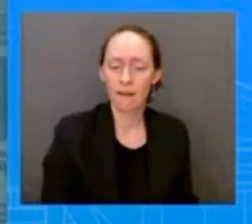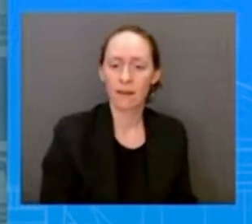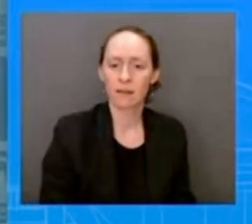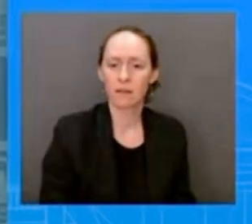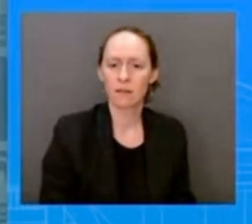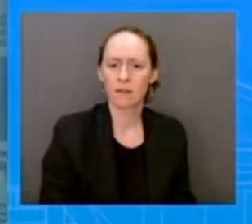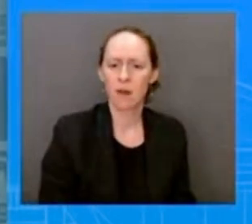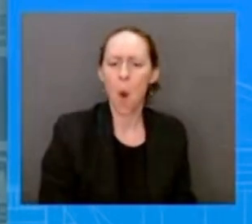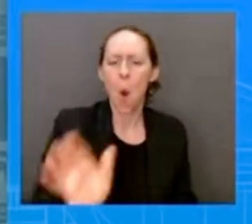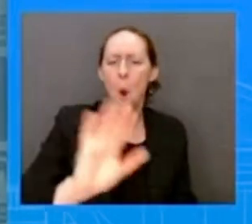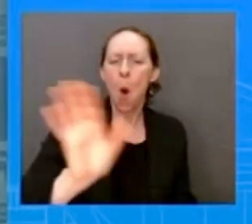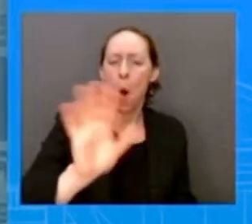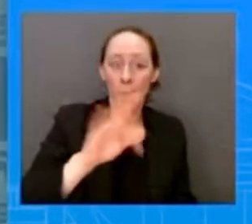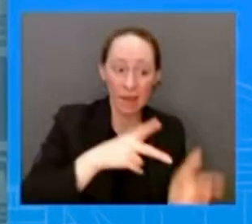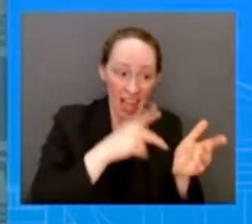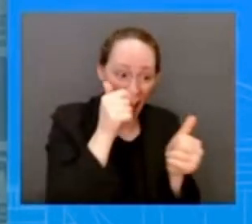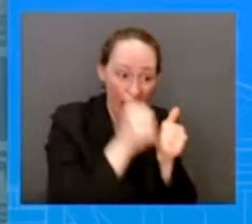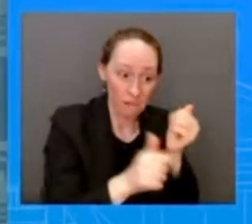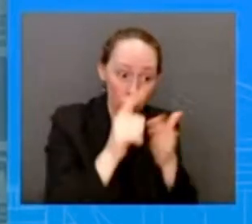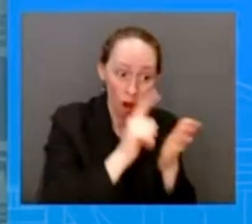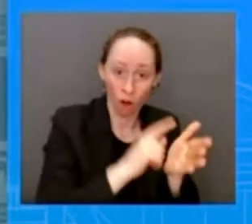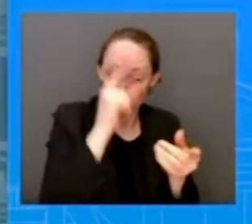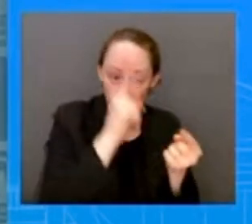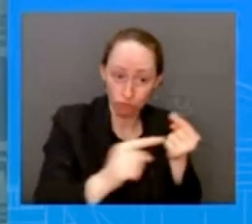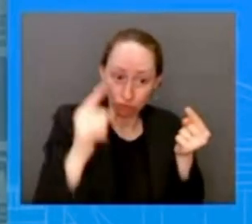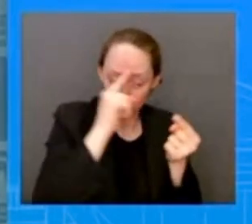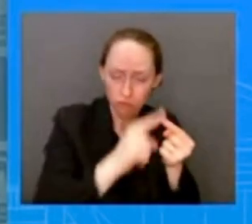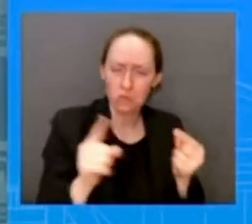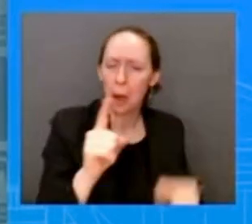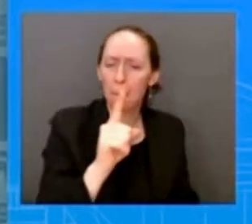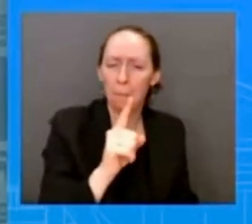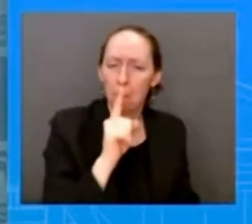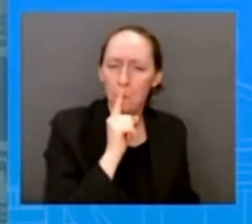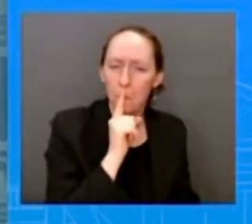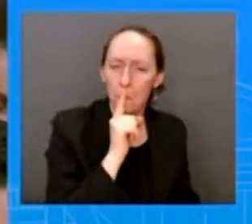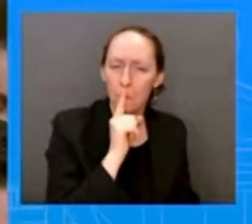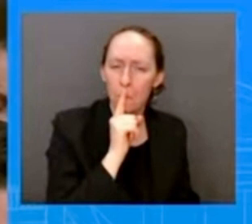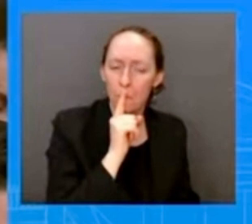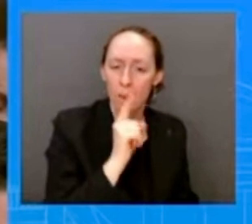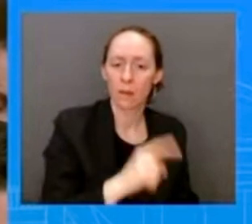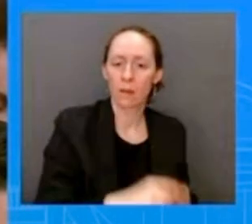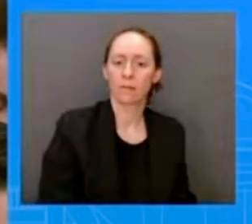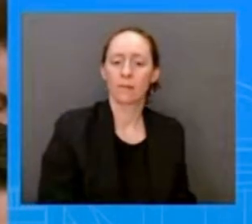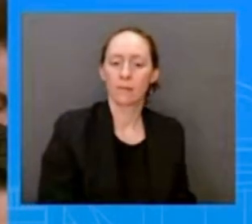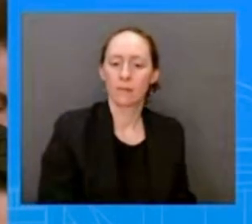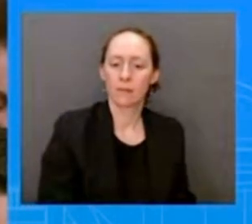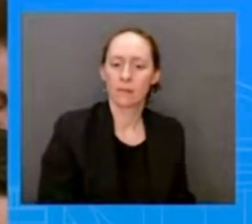He actually has a decision that is going to be put in front of him. It's a precedent that he's